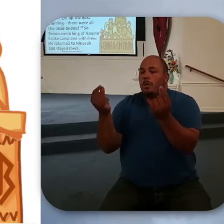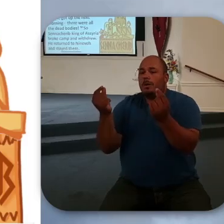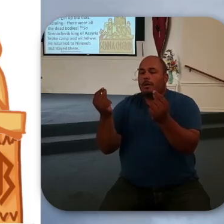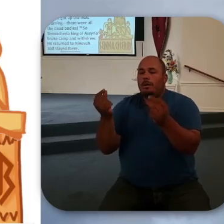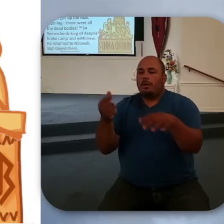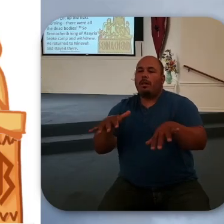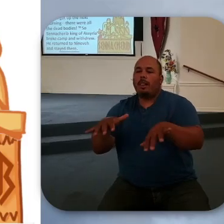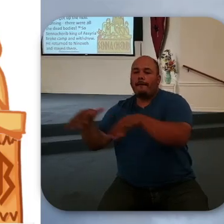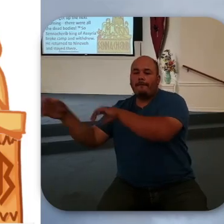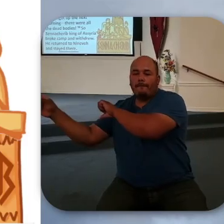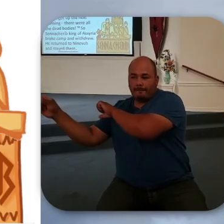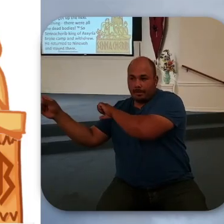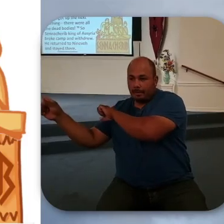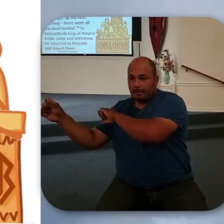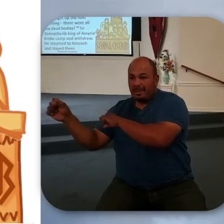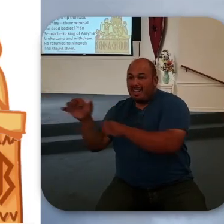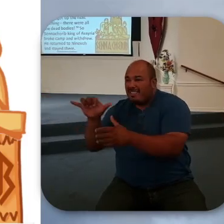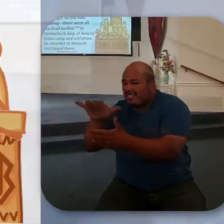That